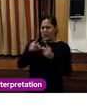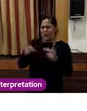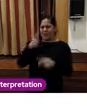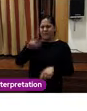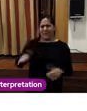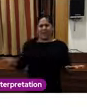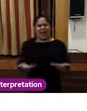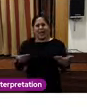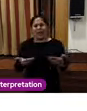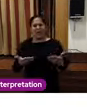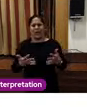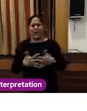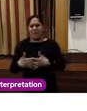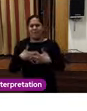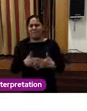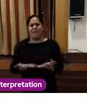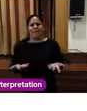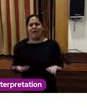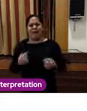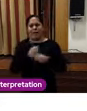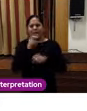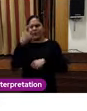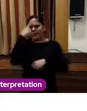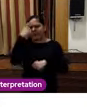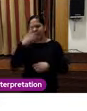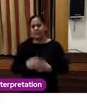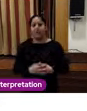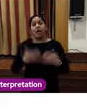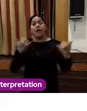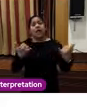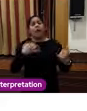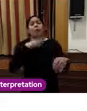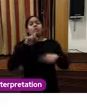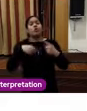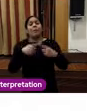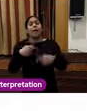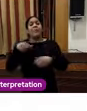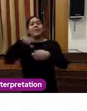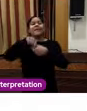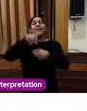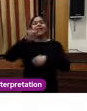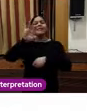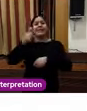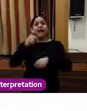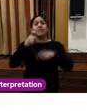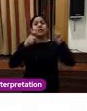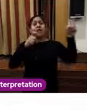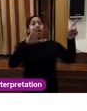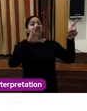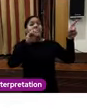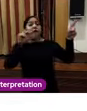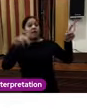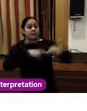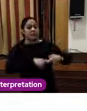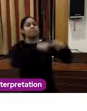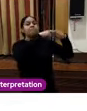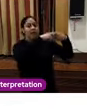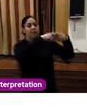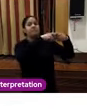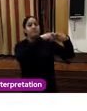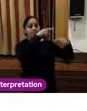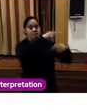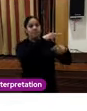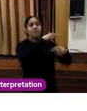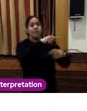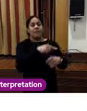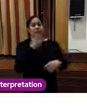So I wanted to talk about the gas tax. In Connecticut, they just suspended the gas tax. So we all know the